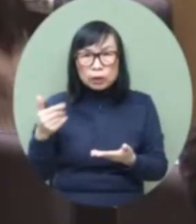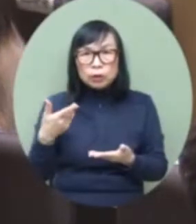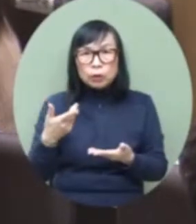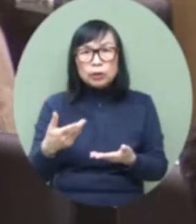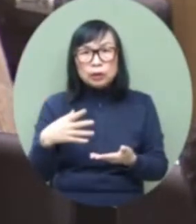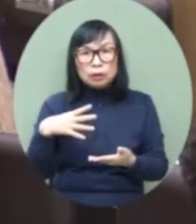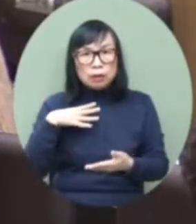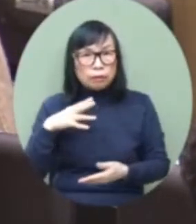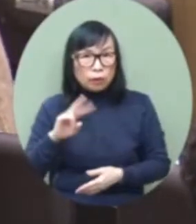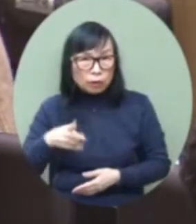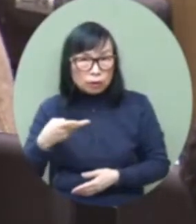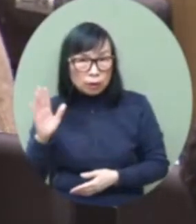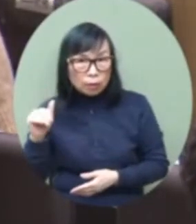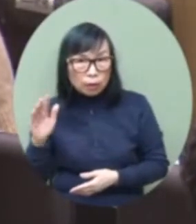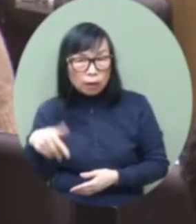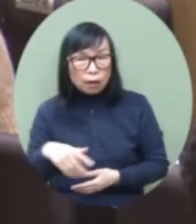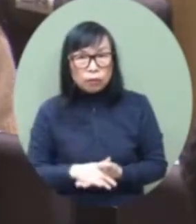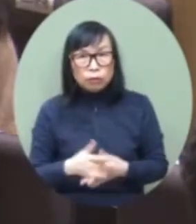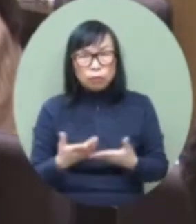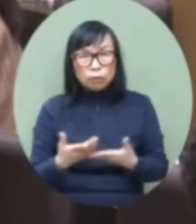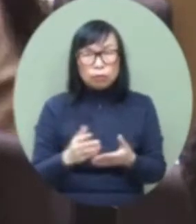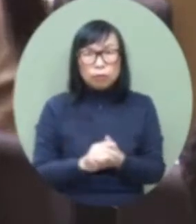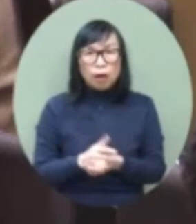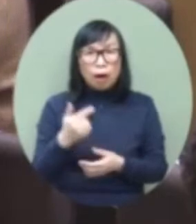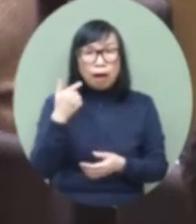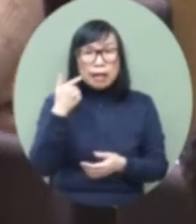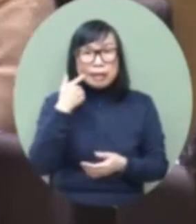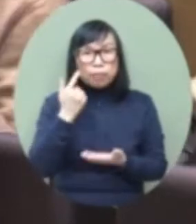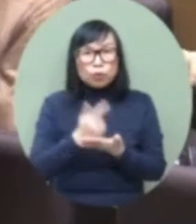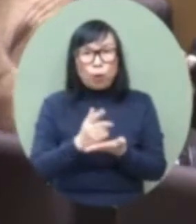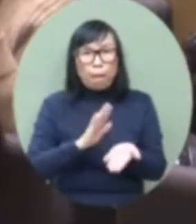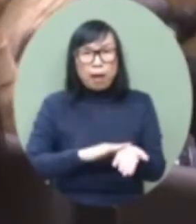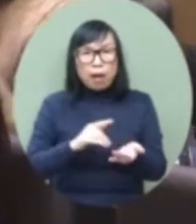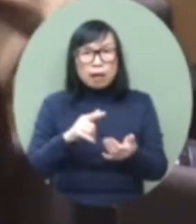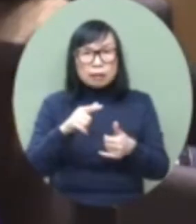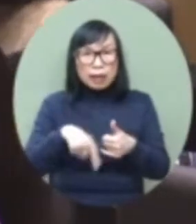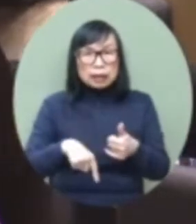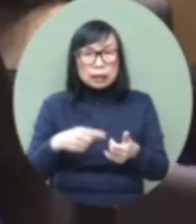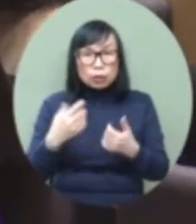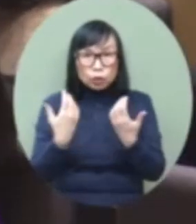how many are there, the age range and the vaccination status? Thanks.